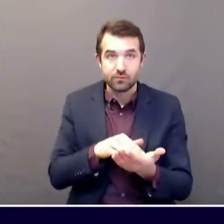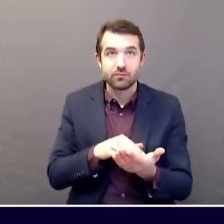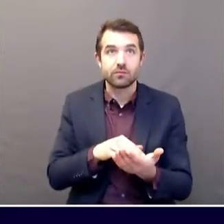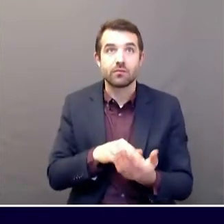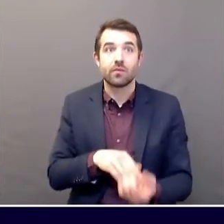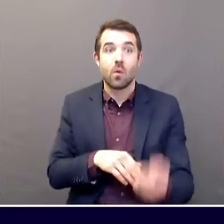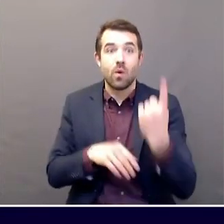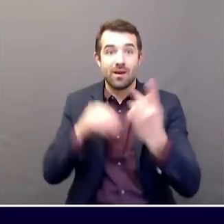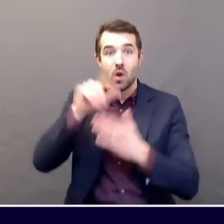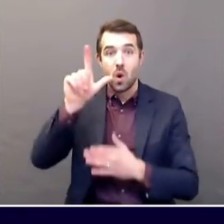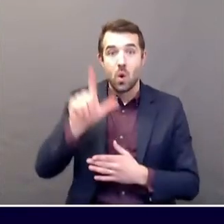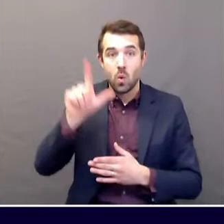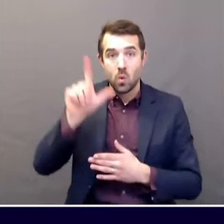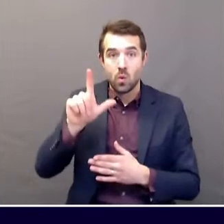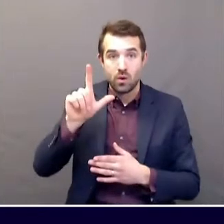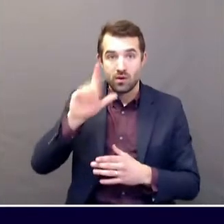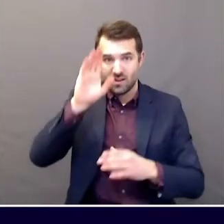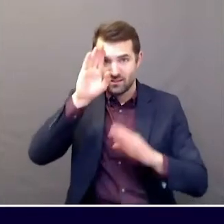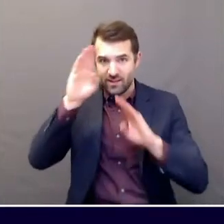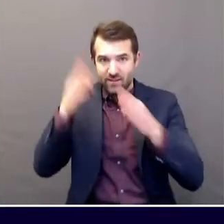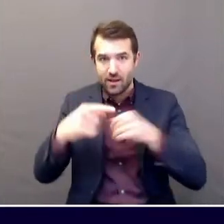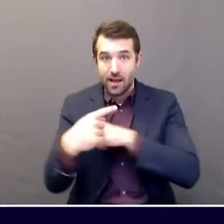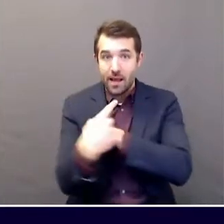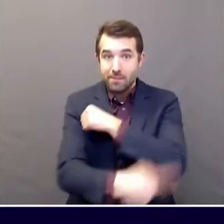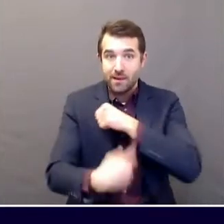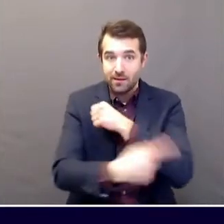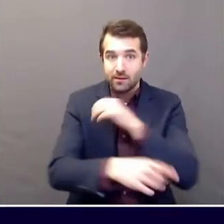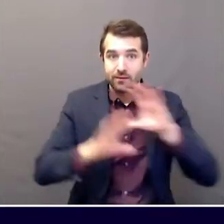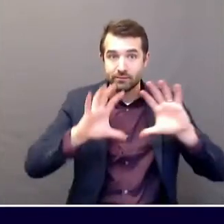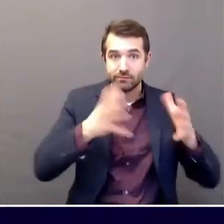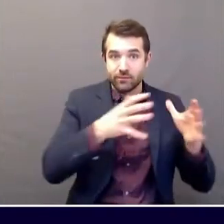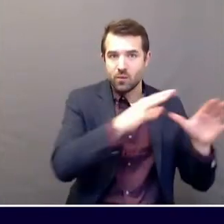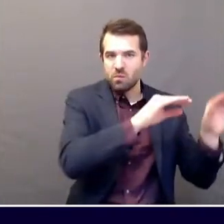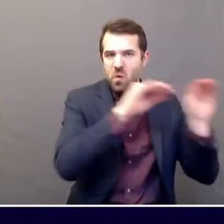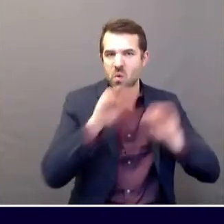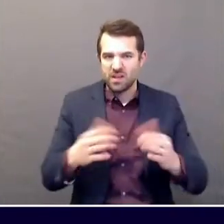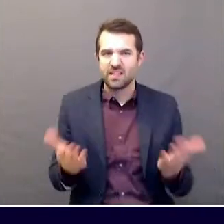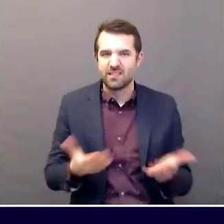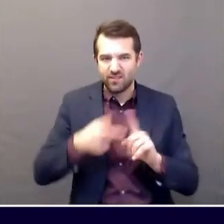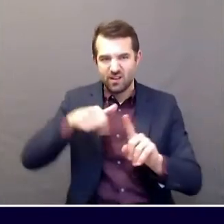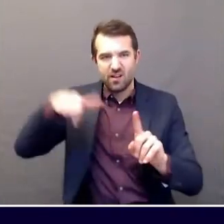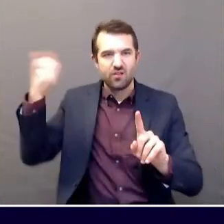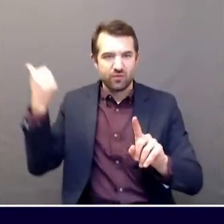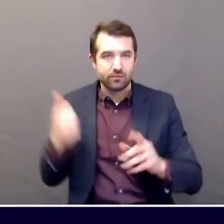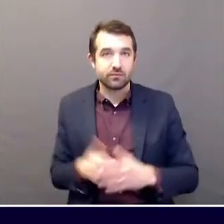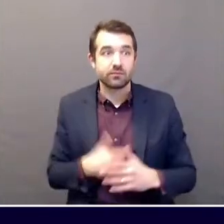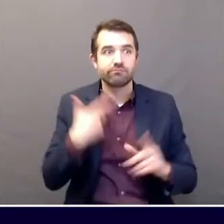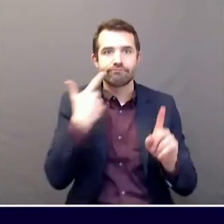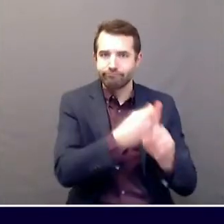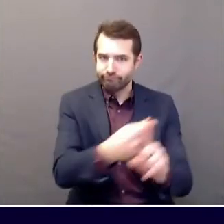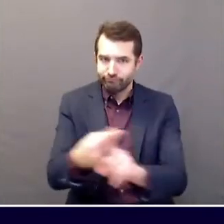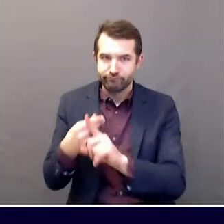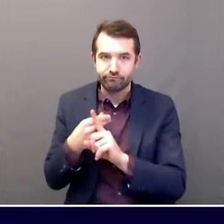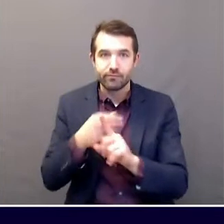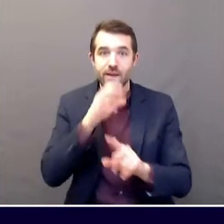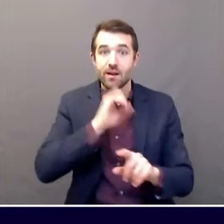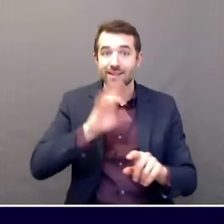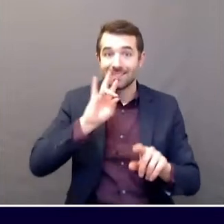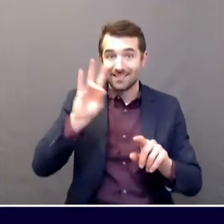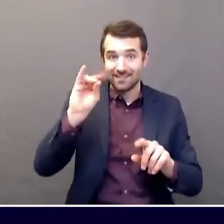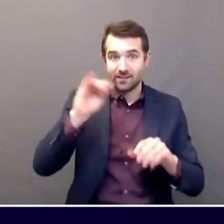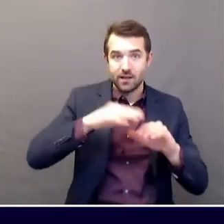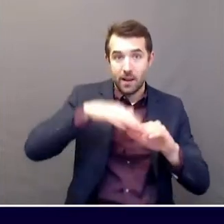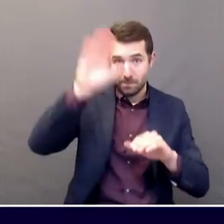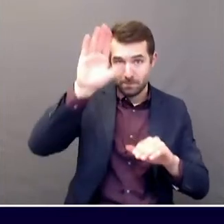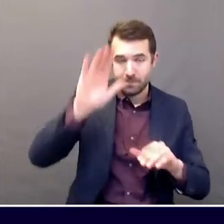area. Third, we're going to be working with our local area agencies on aging who work with homebound seniors and other people